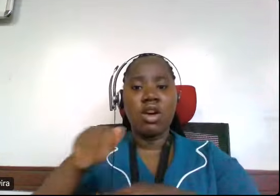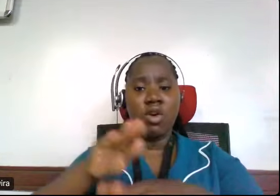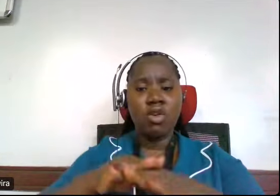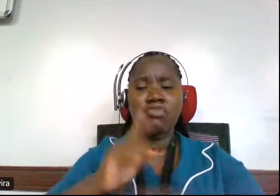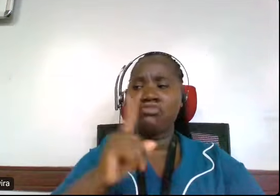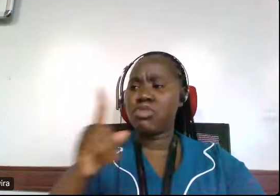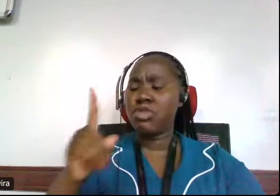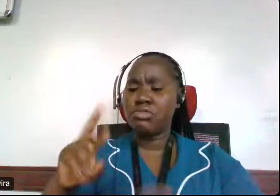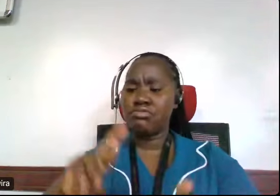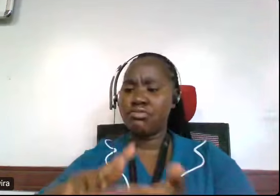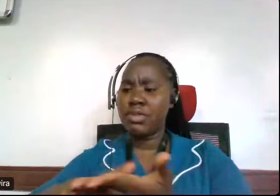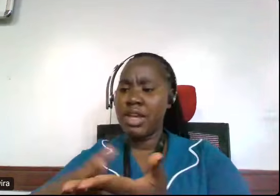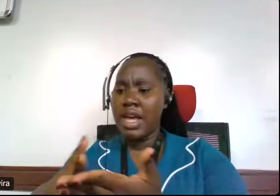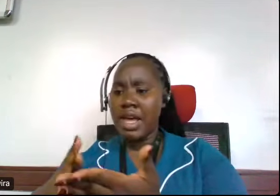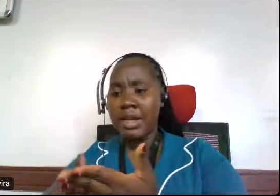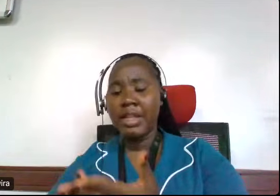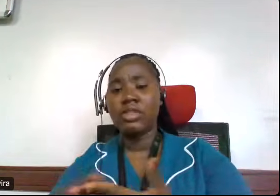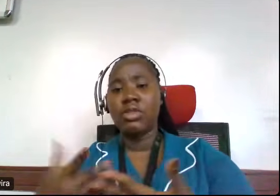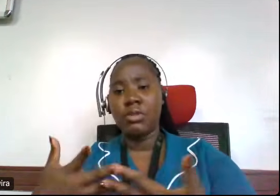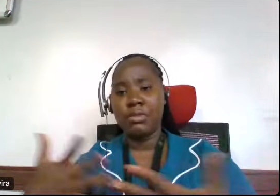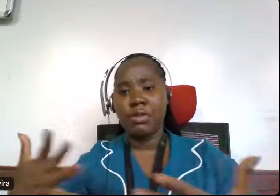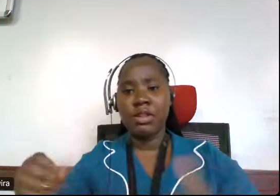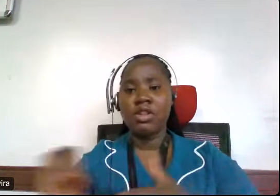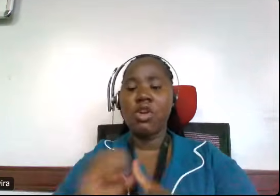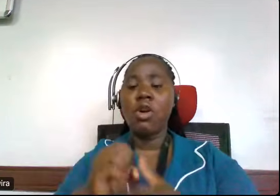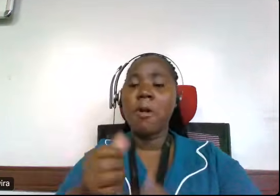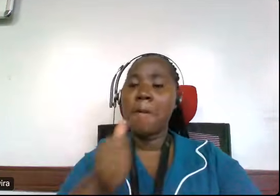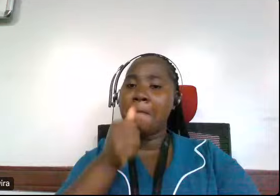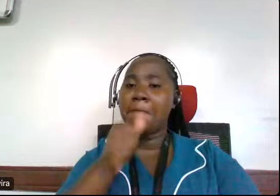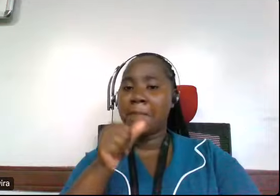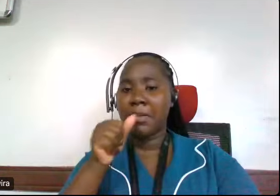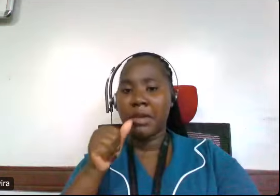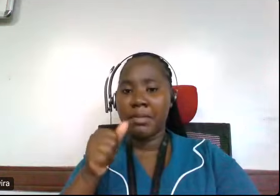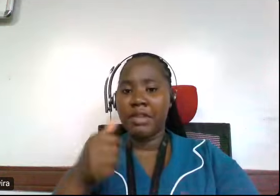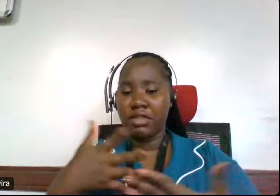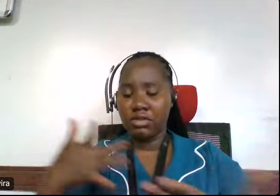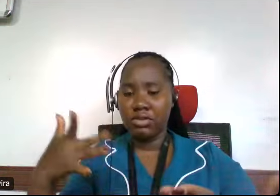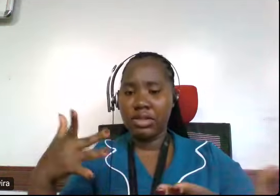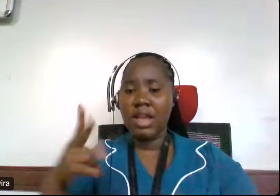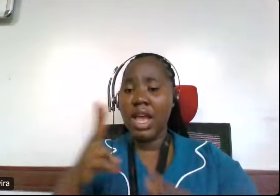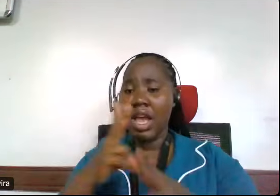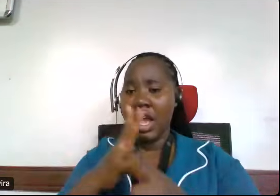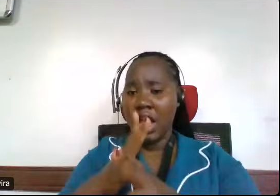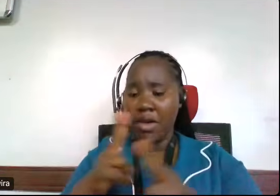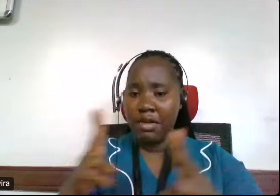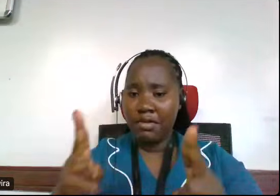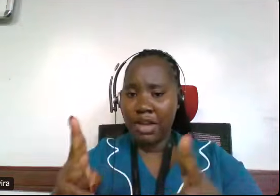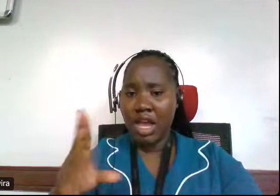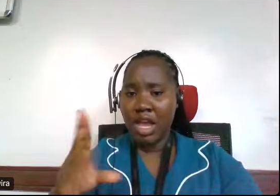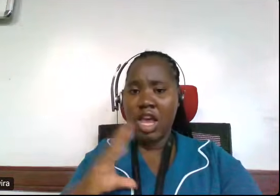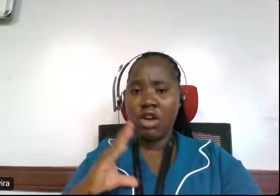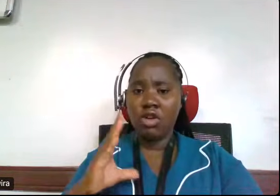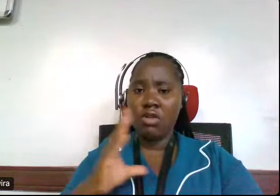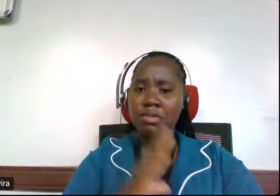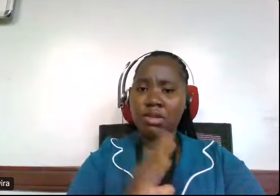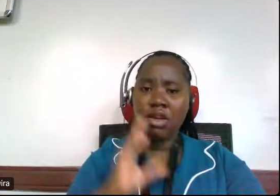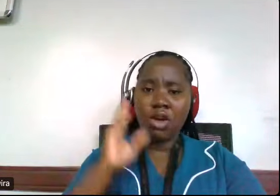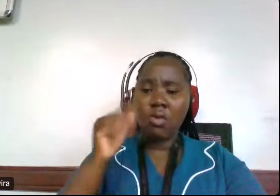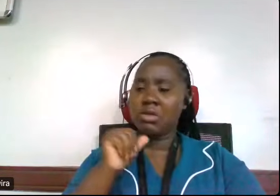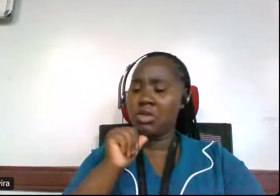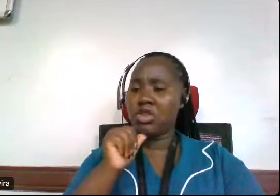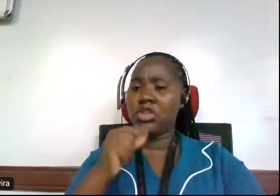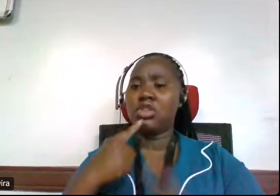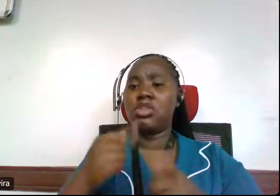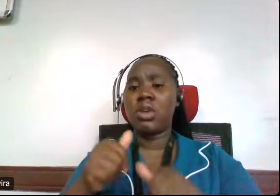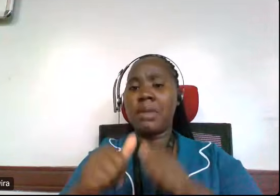property or those private schools. However, the commissioner will not talk about tithes and